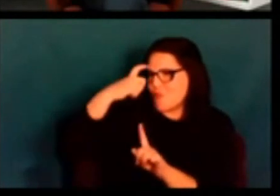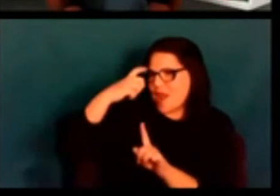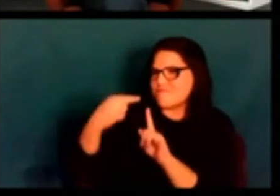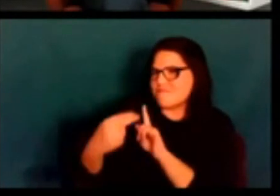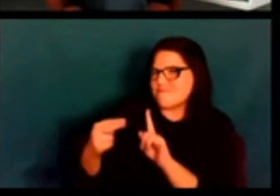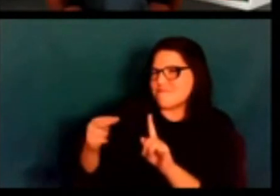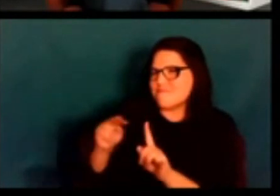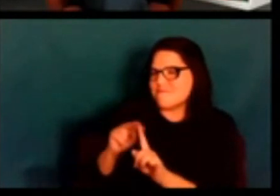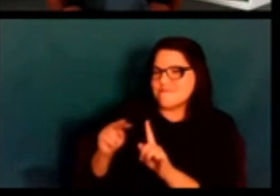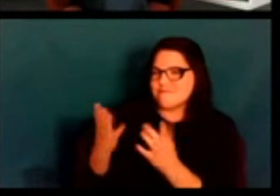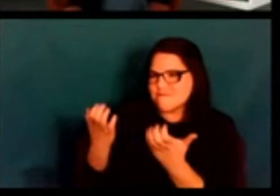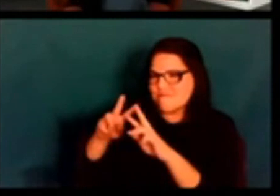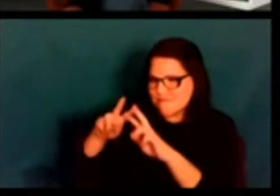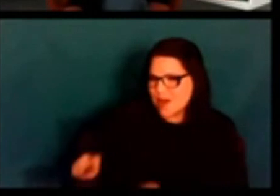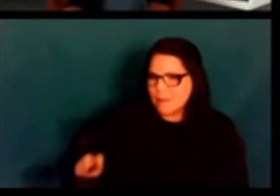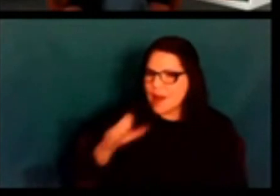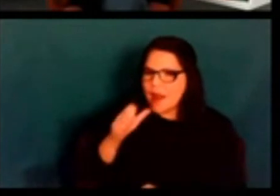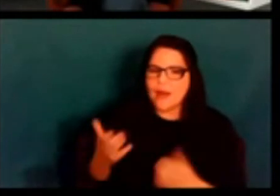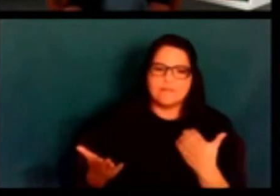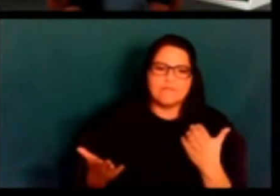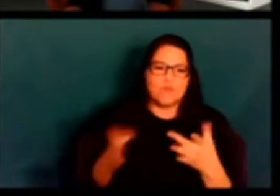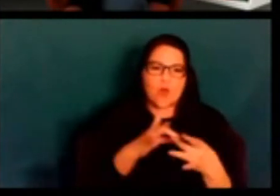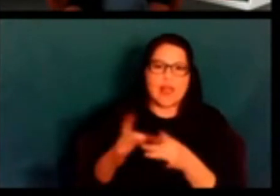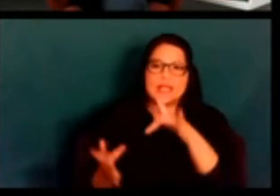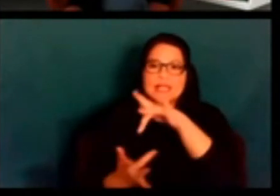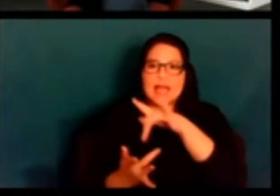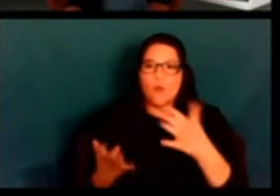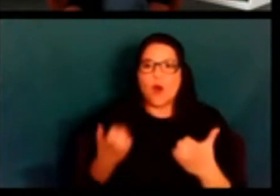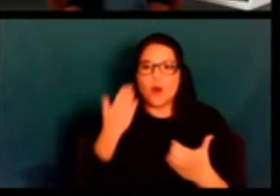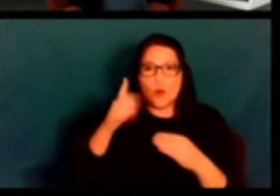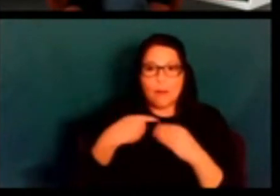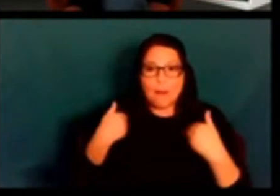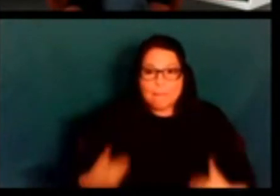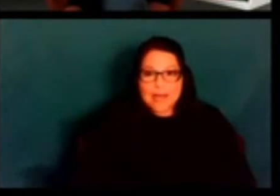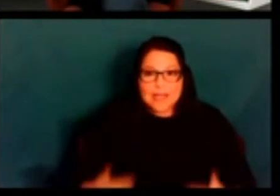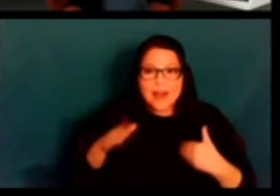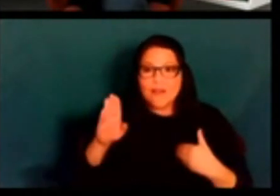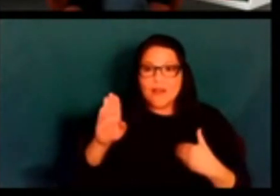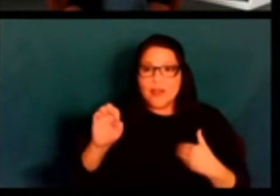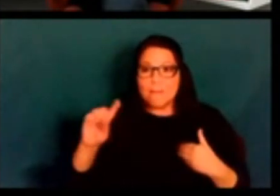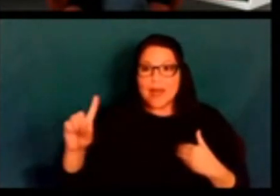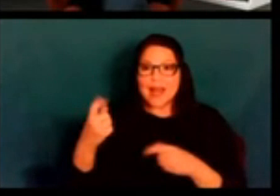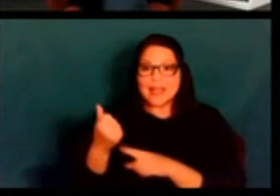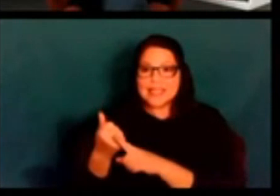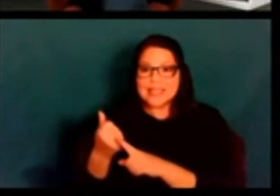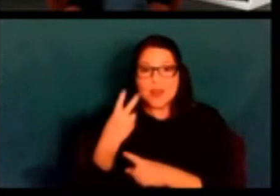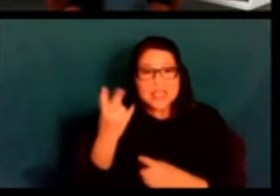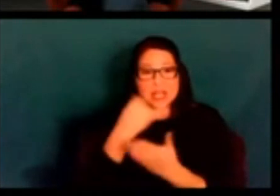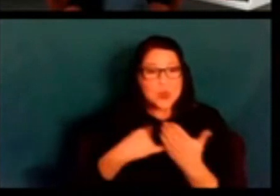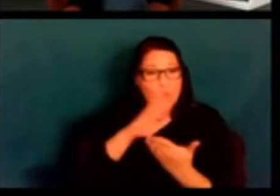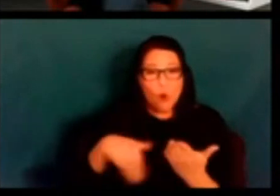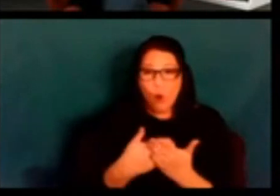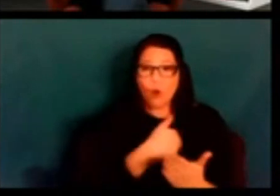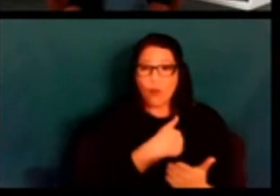be nothing about that album. He just liked to hear what I'm doing or what the band is doing. If you notice, he drew all the members